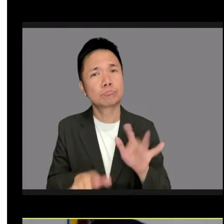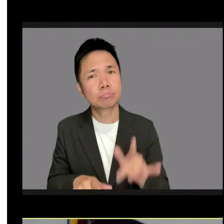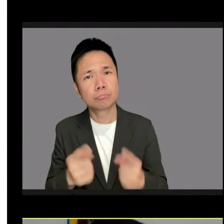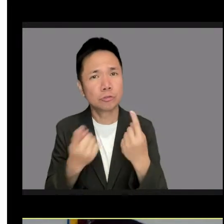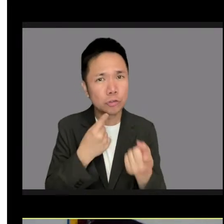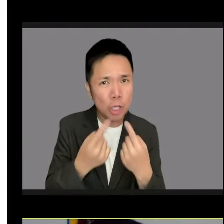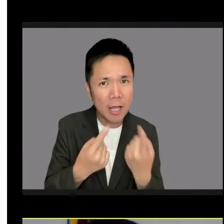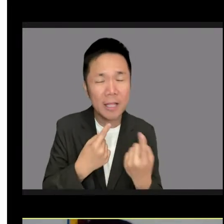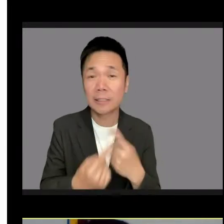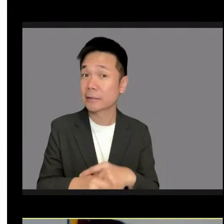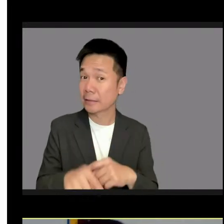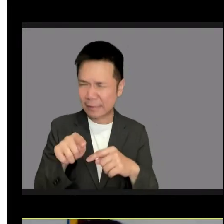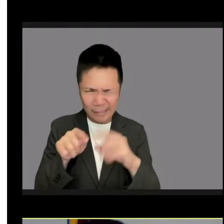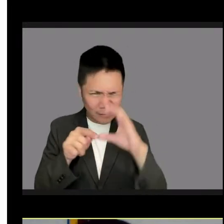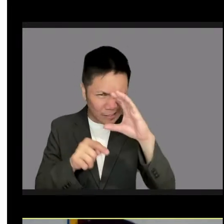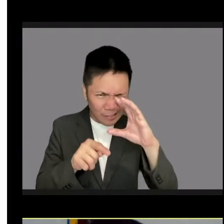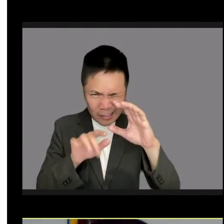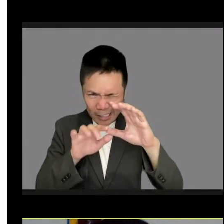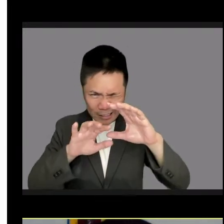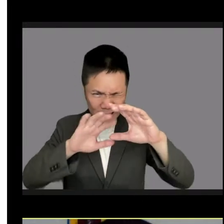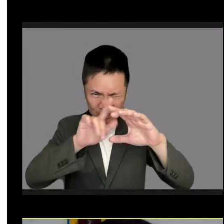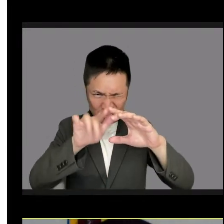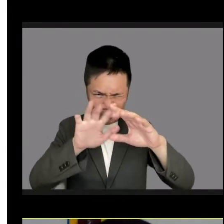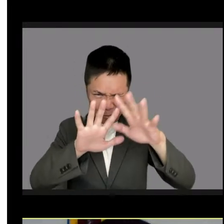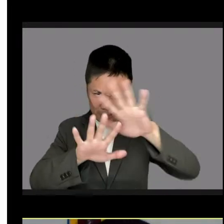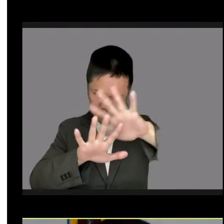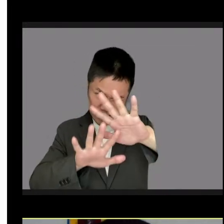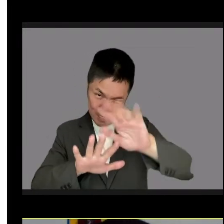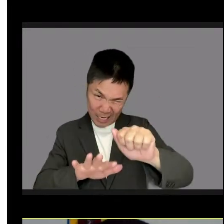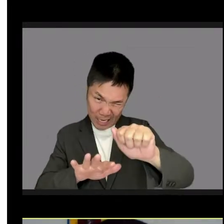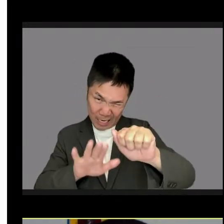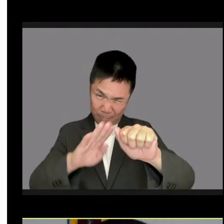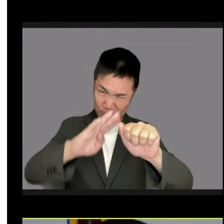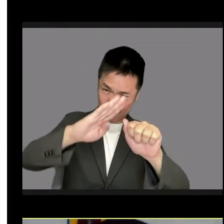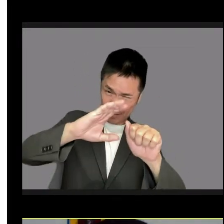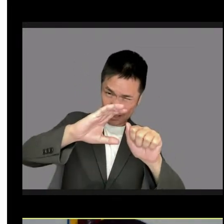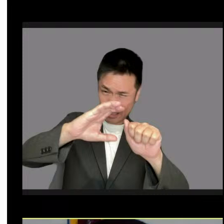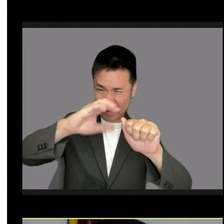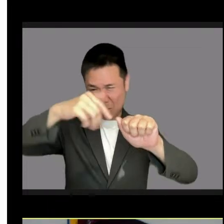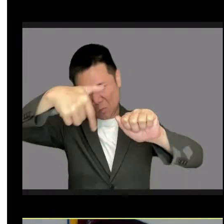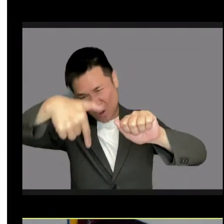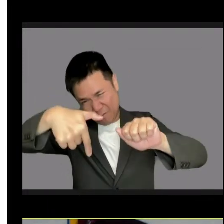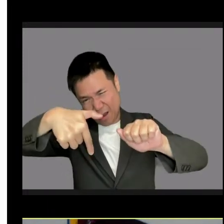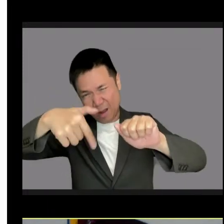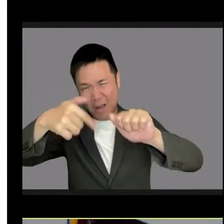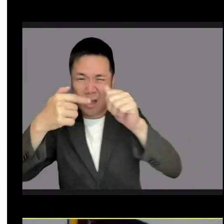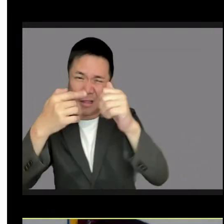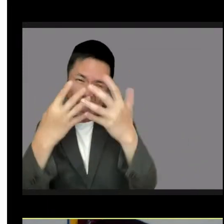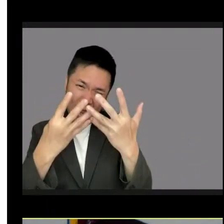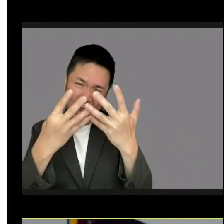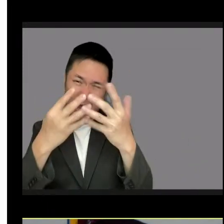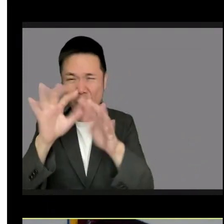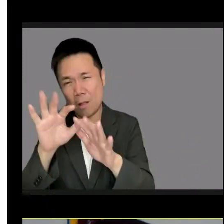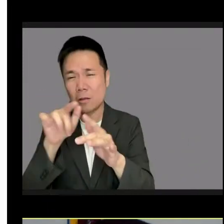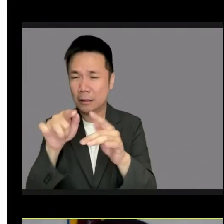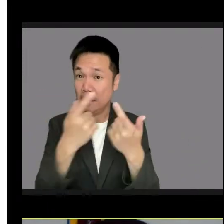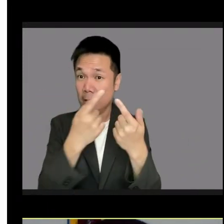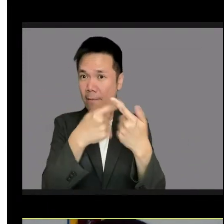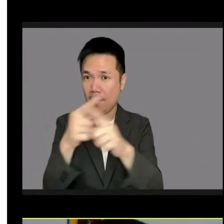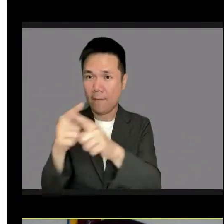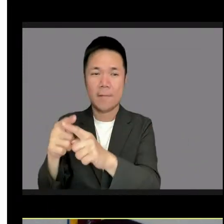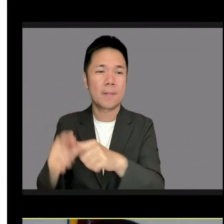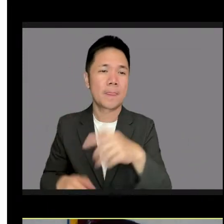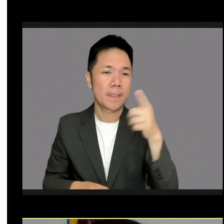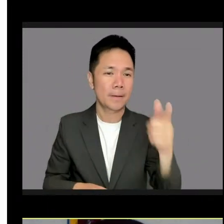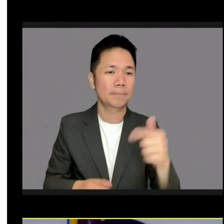captcha. There could be some PDF or scanned documents that may be there. Then obviously television is another thing which is very popular